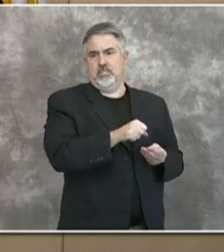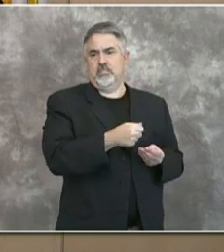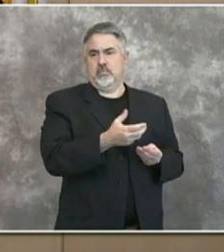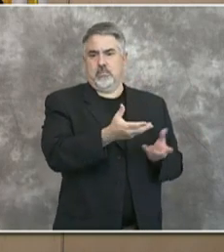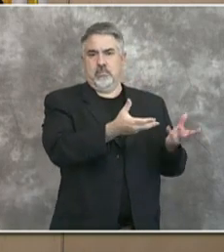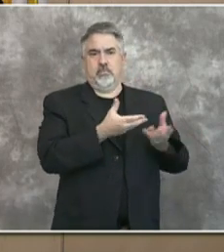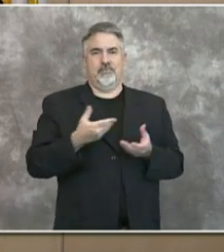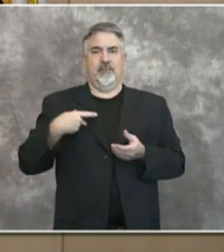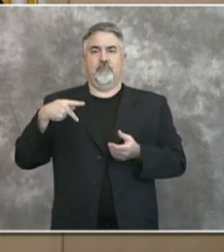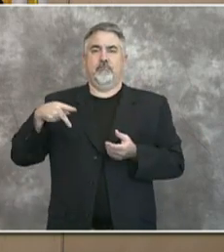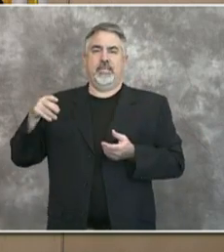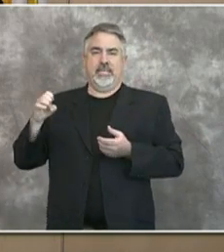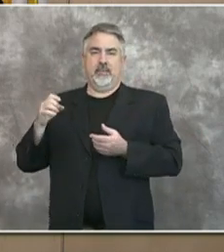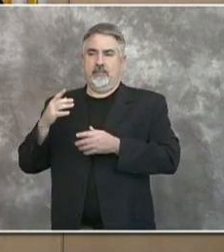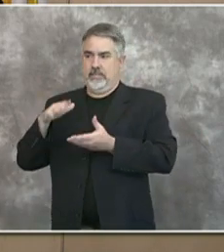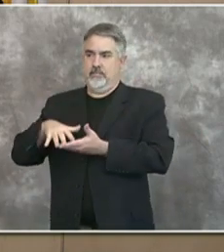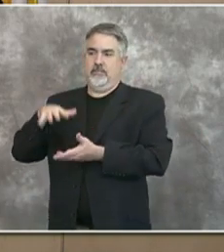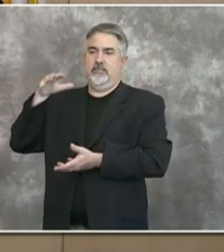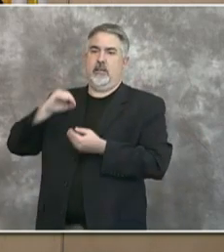equipment supplies,